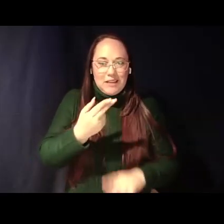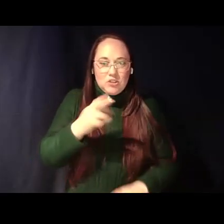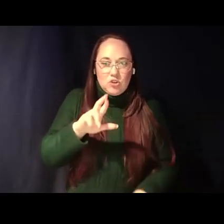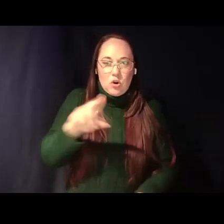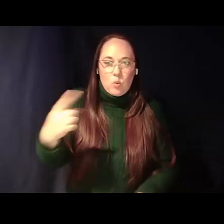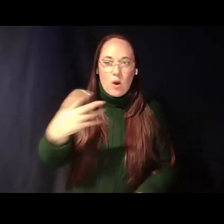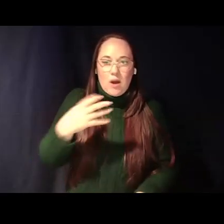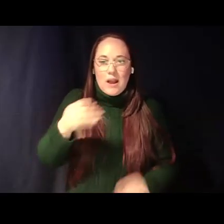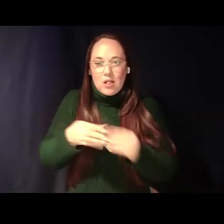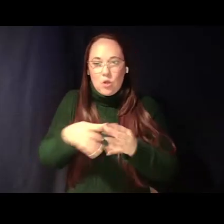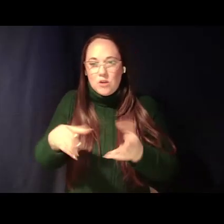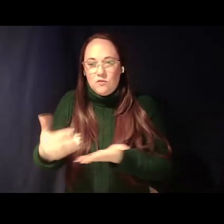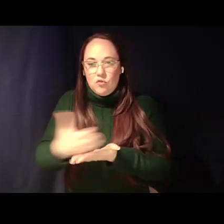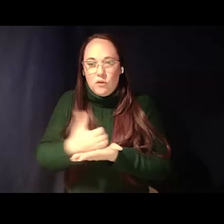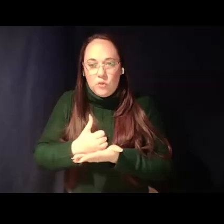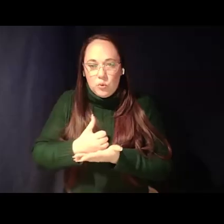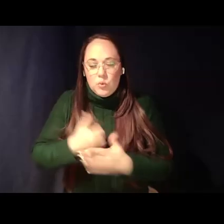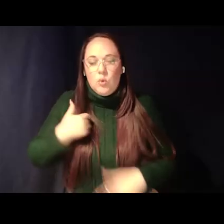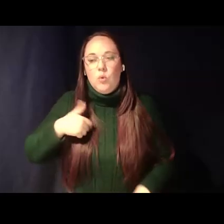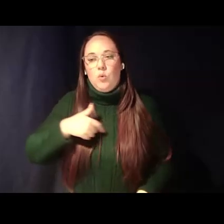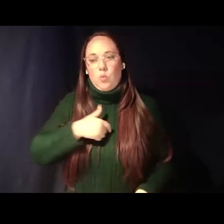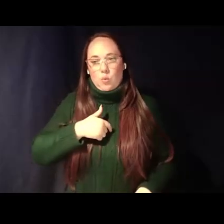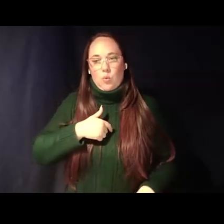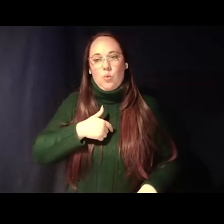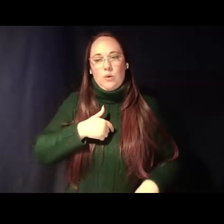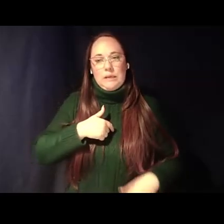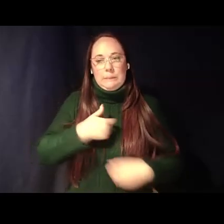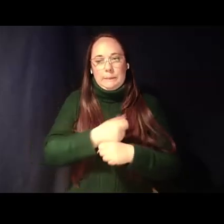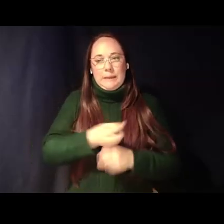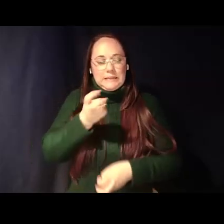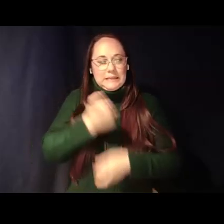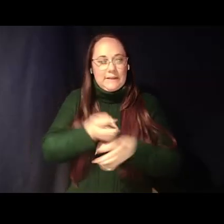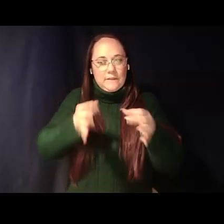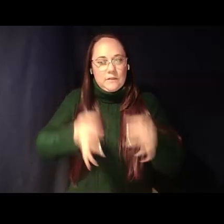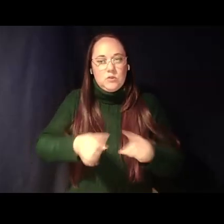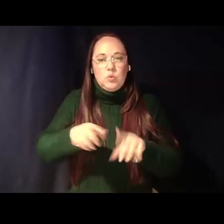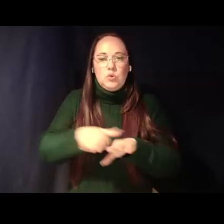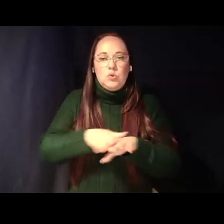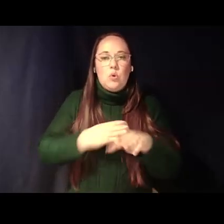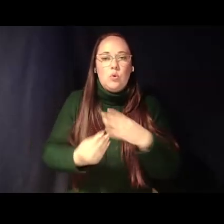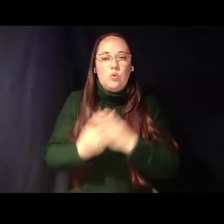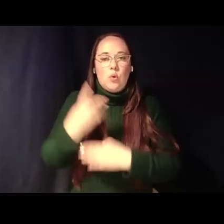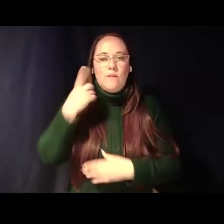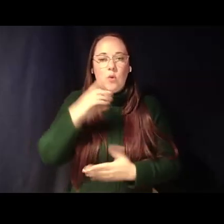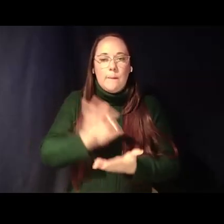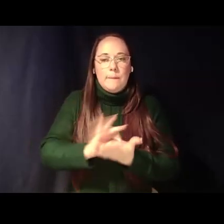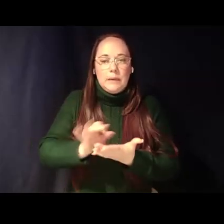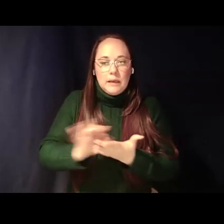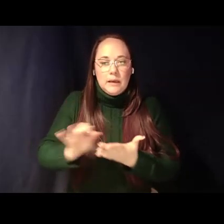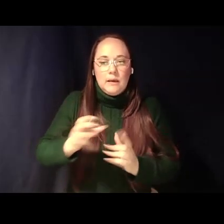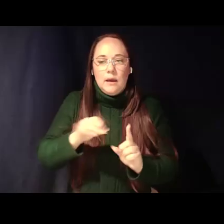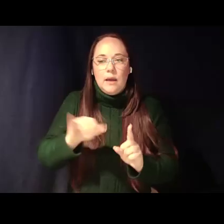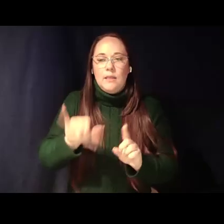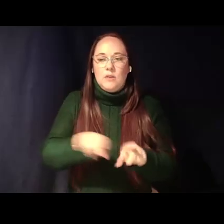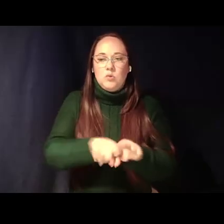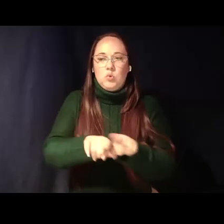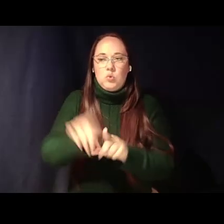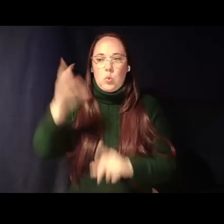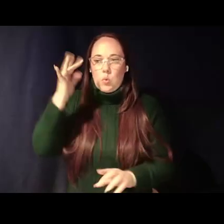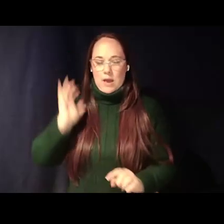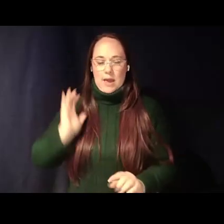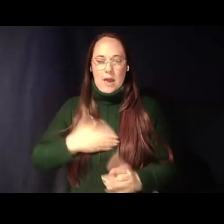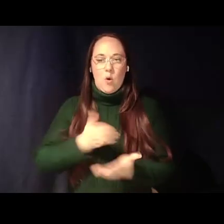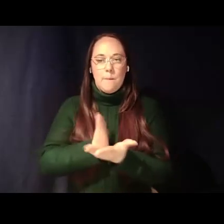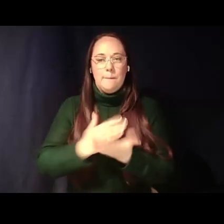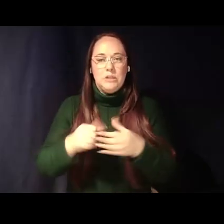loss of revenue, we made some tough decisions to slow the growth of Medicaid. And that's why also in our budget